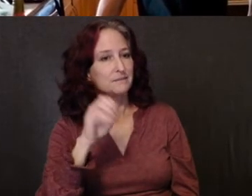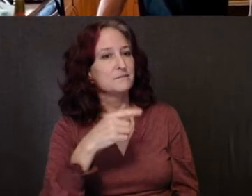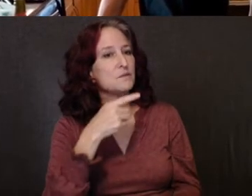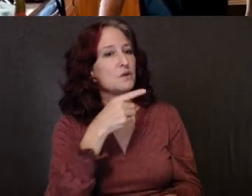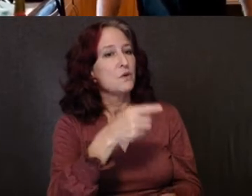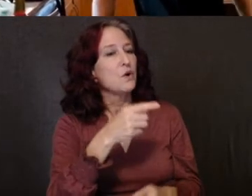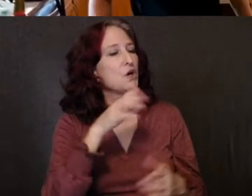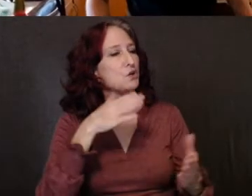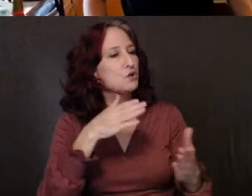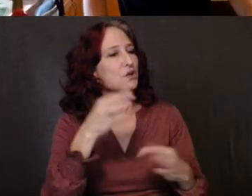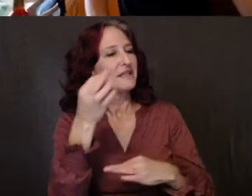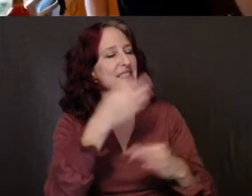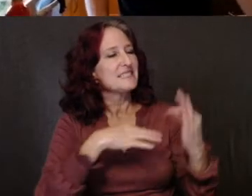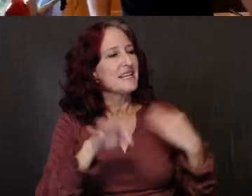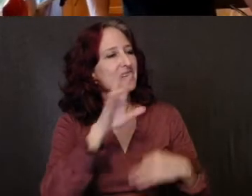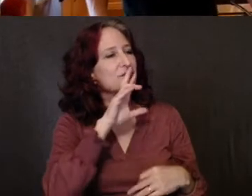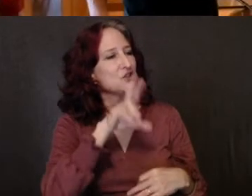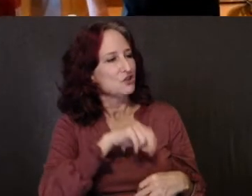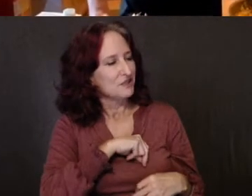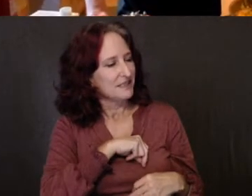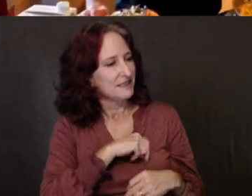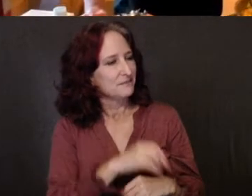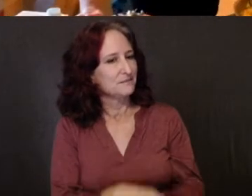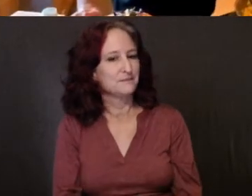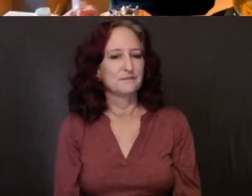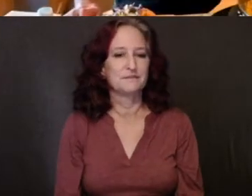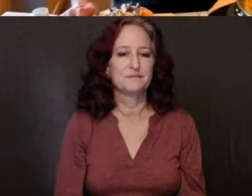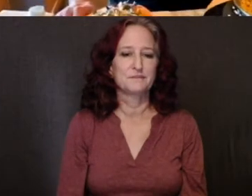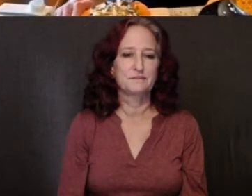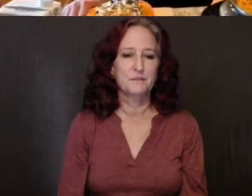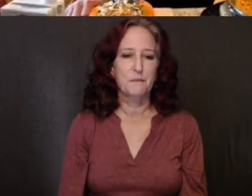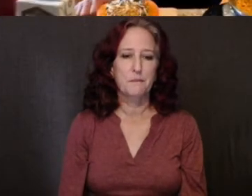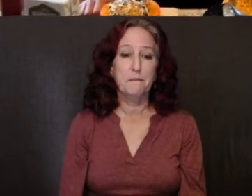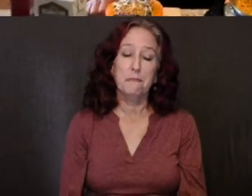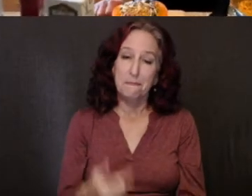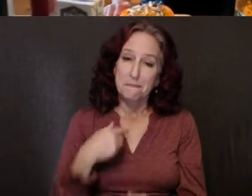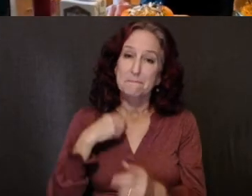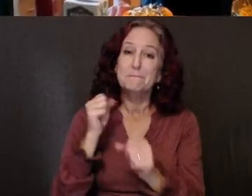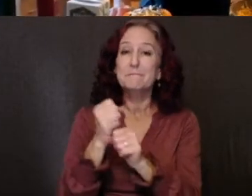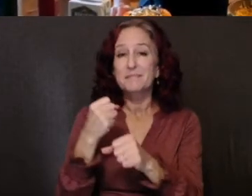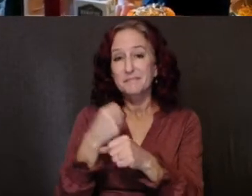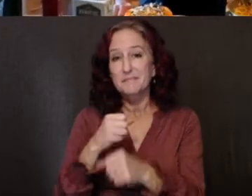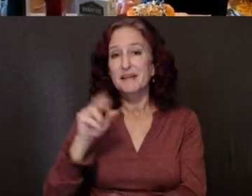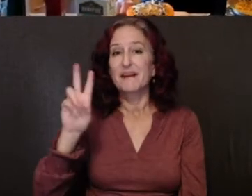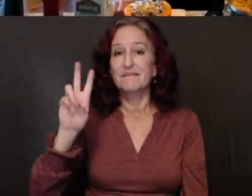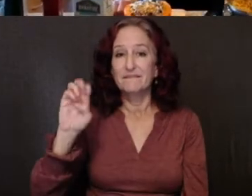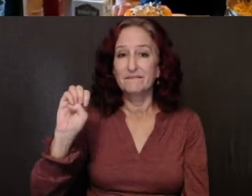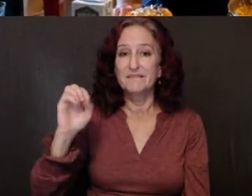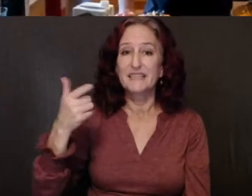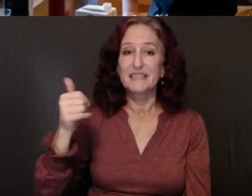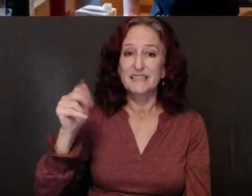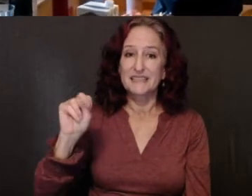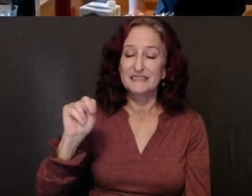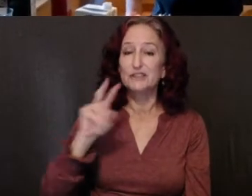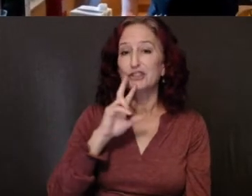right. So we have a question from Ariane who says, what do you cook in place of turkey for